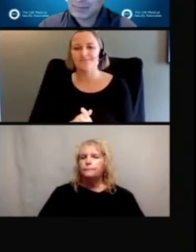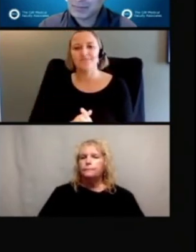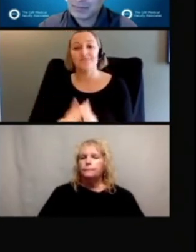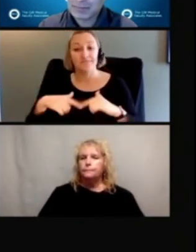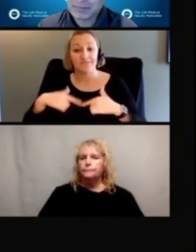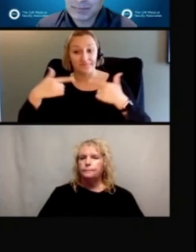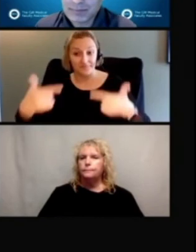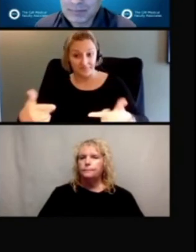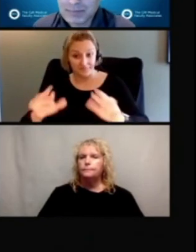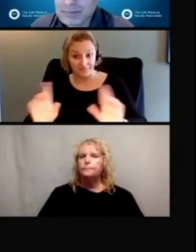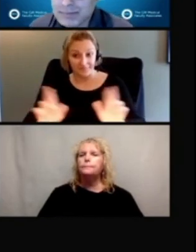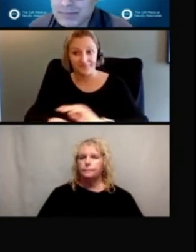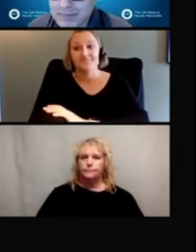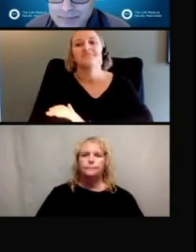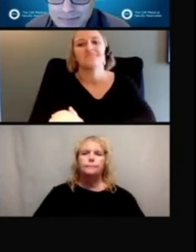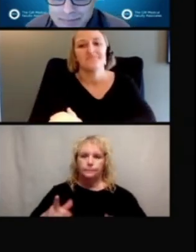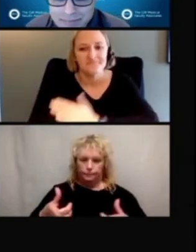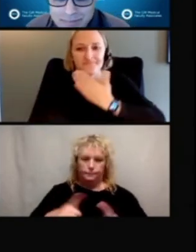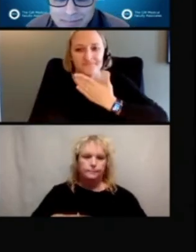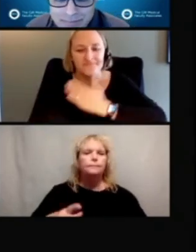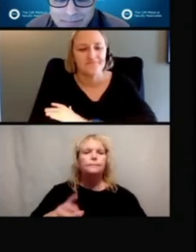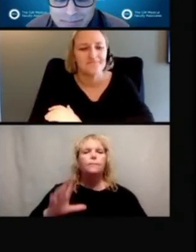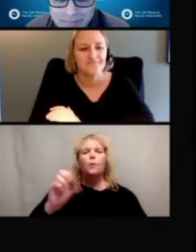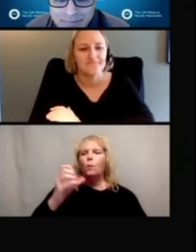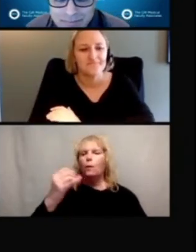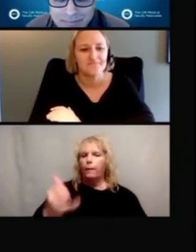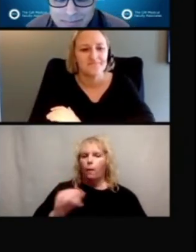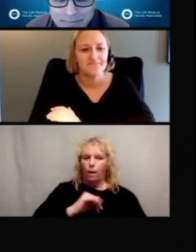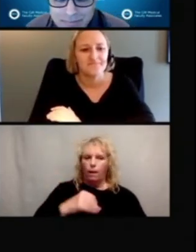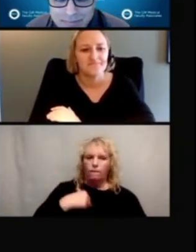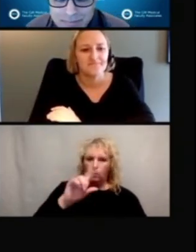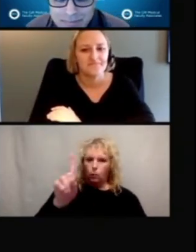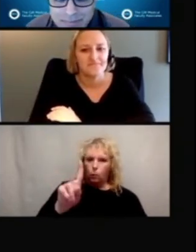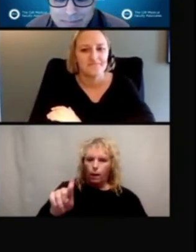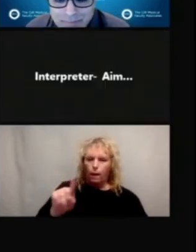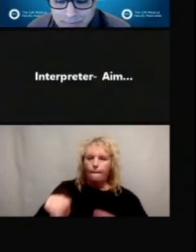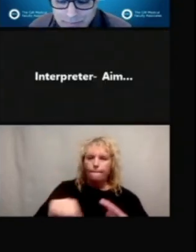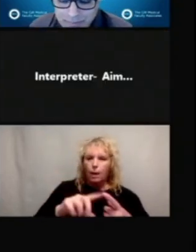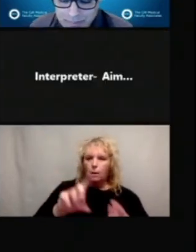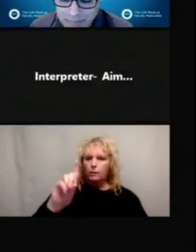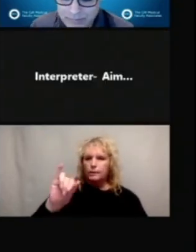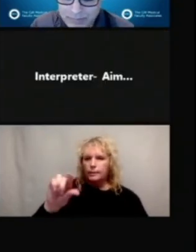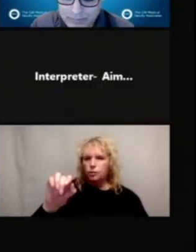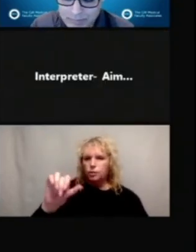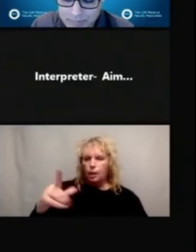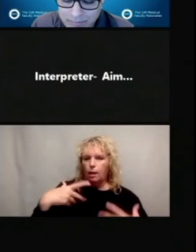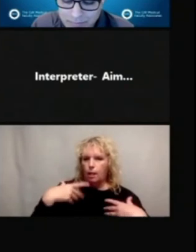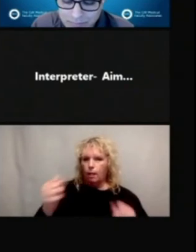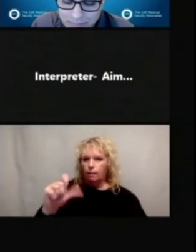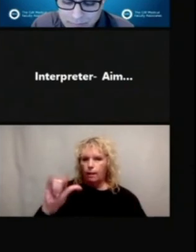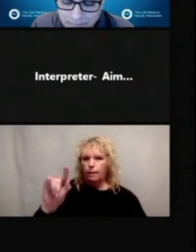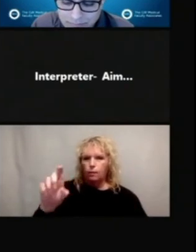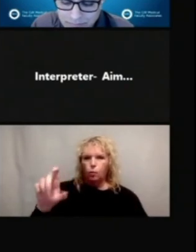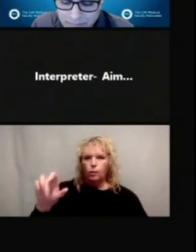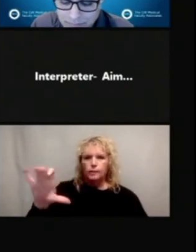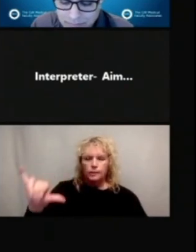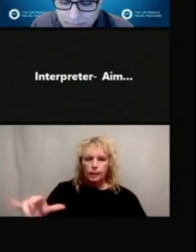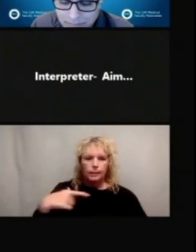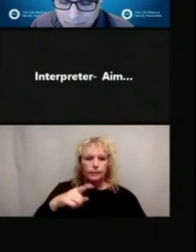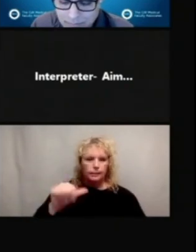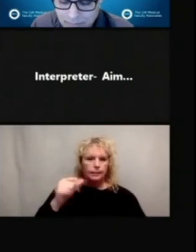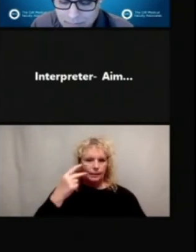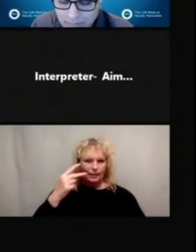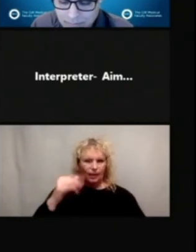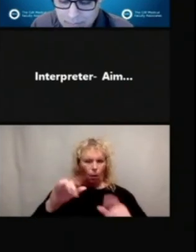Dr. Sikka, I got a question here about digital health literacy, that this person has been seeing that term